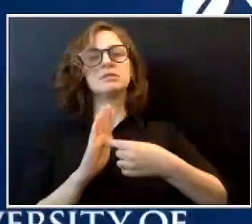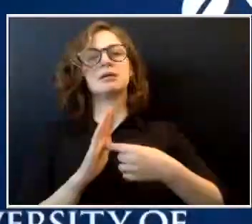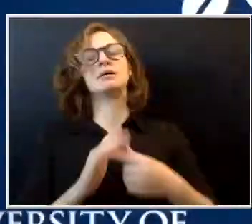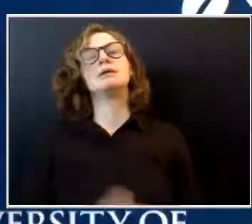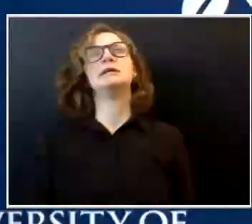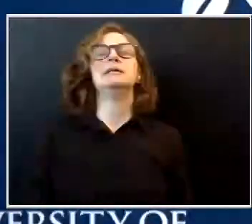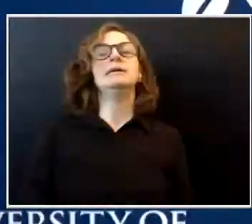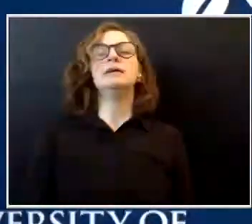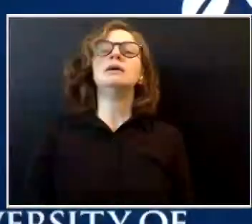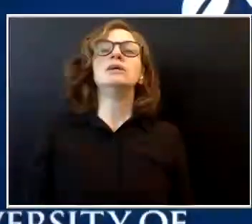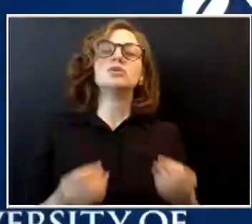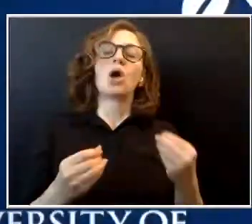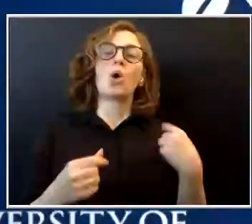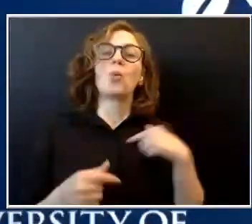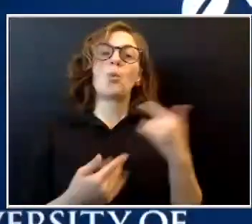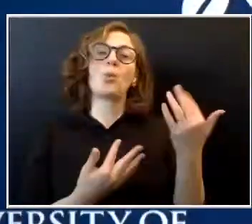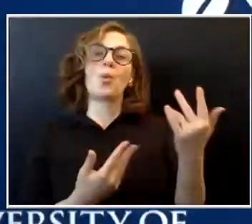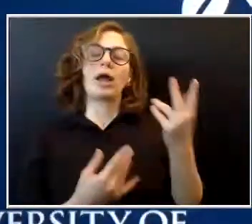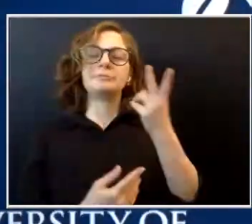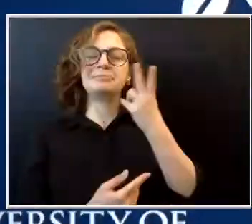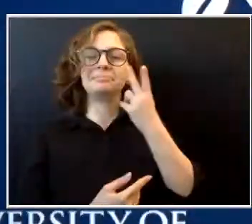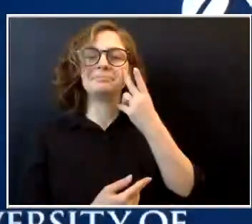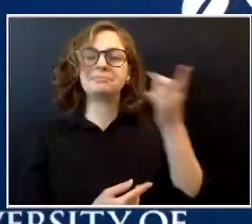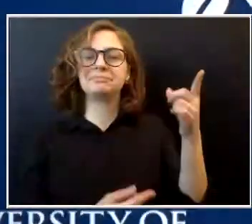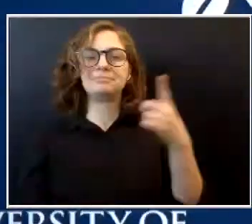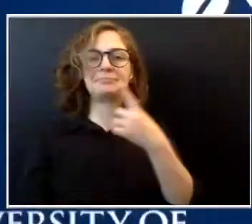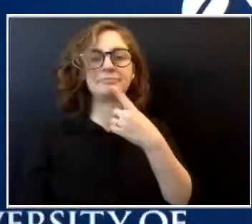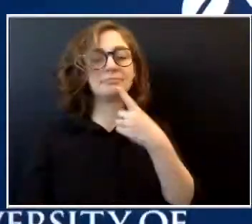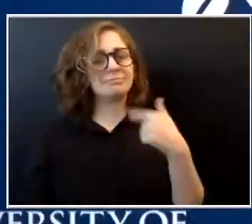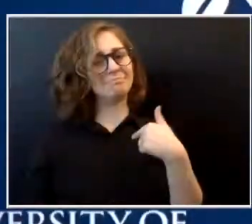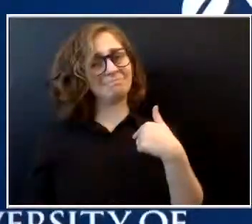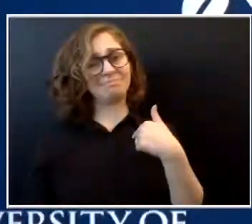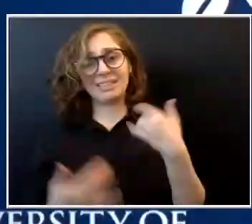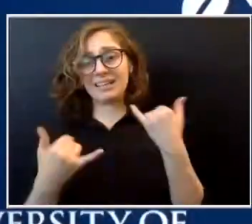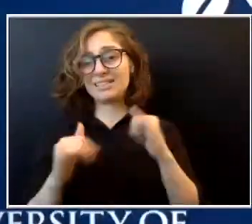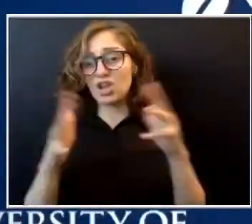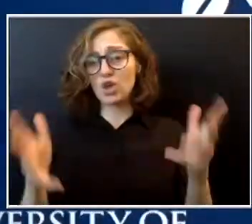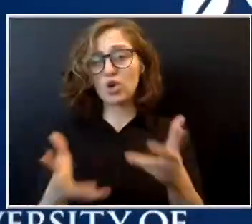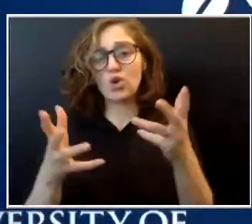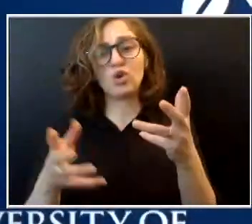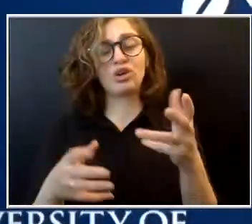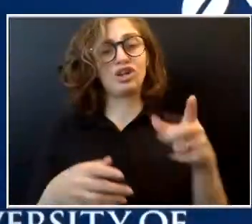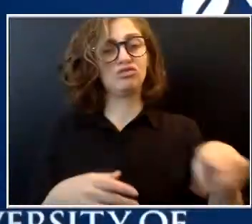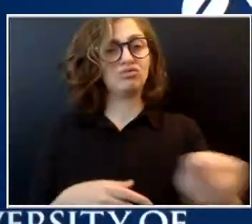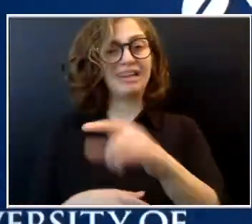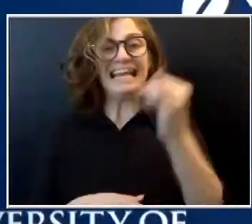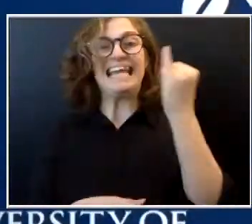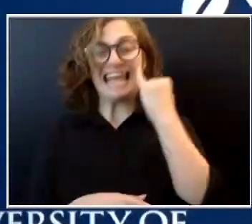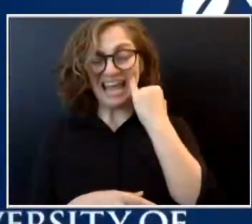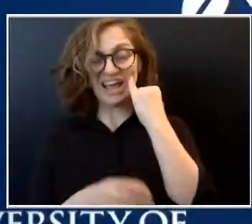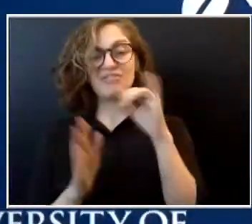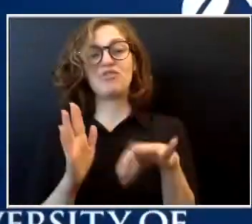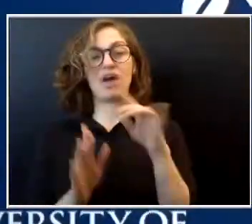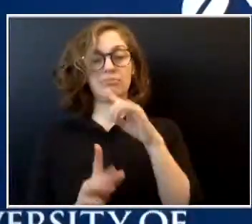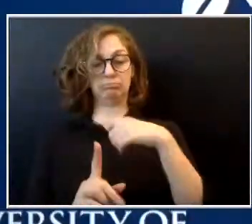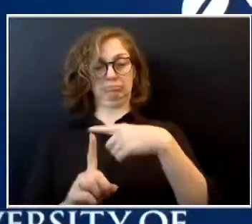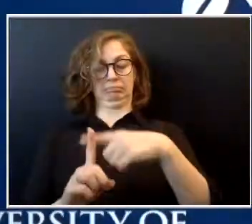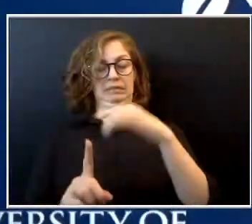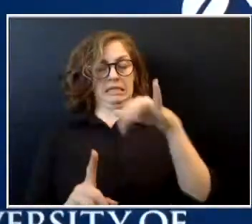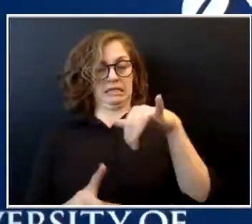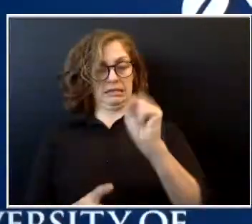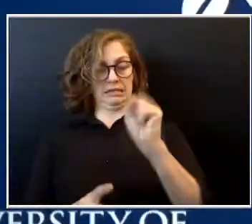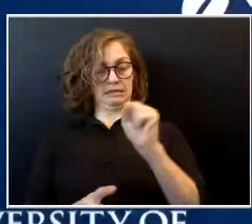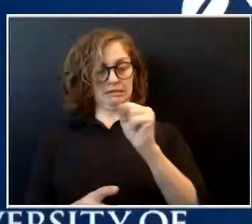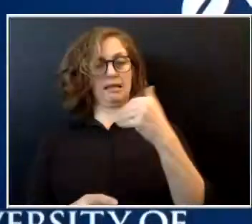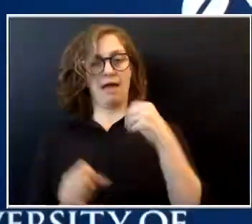see what they say. I would still encourage people that, if you do have if you are positive, I think it's still going to be important to isolate